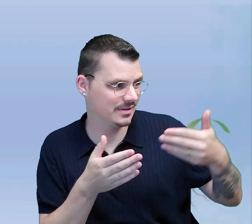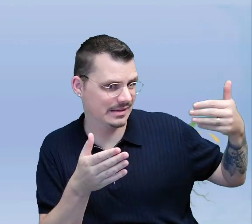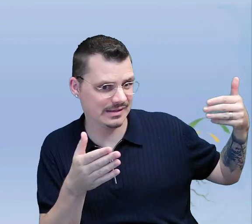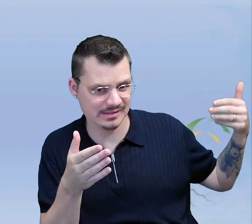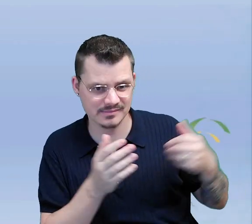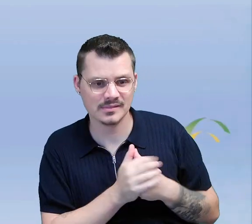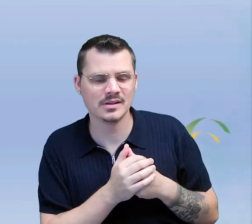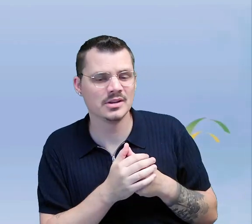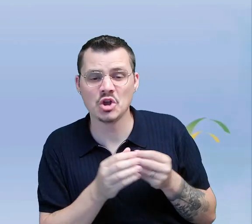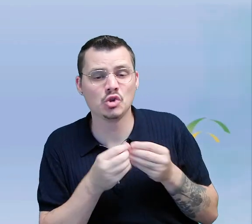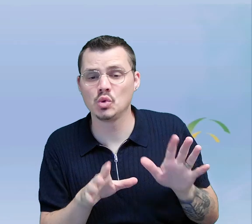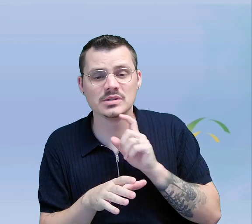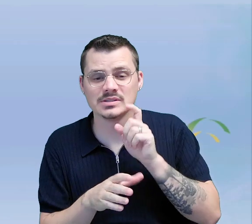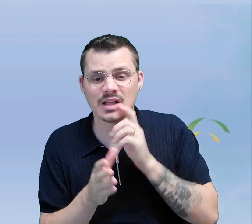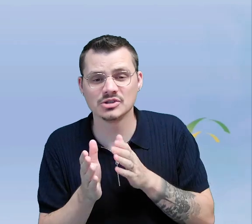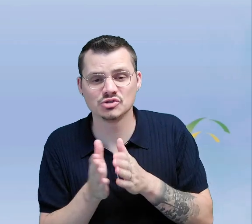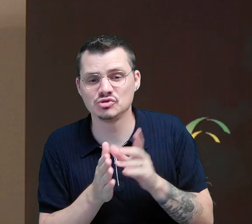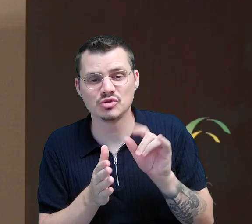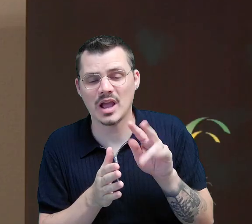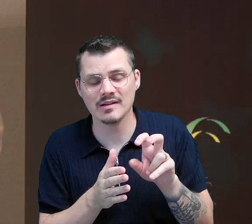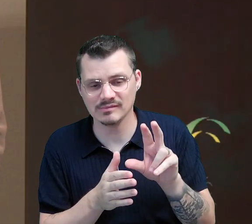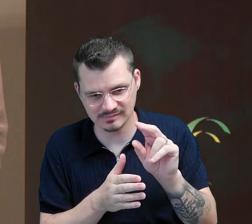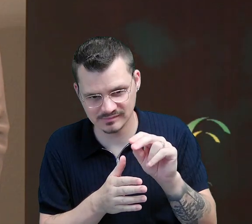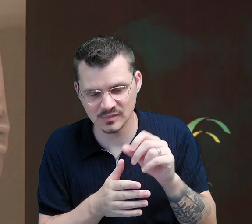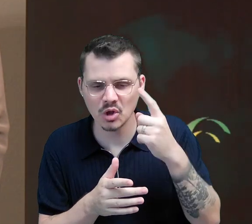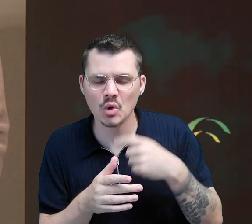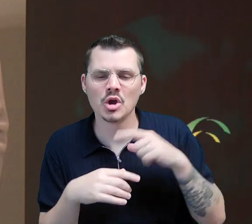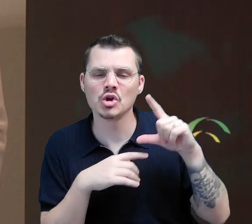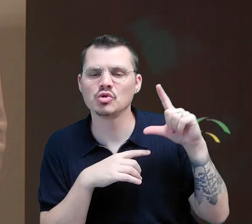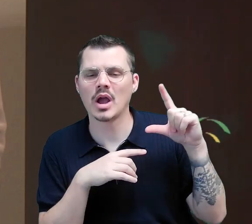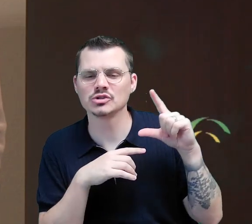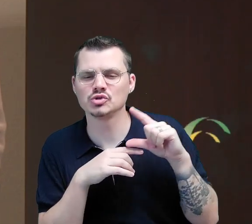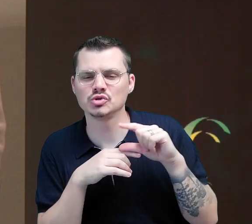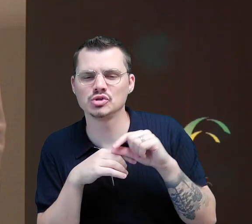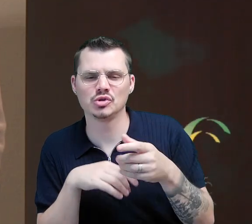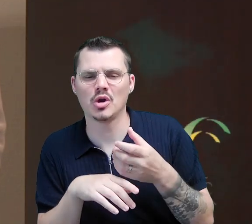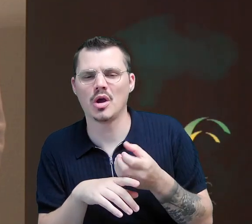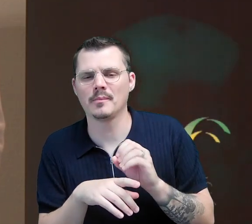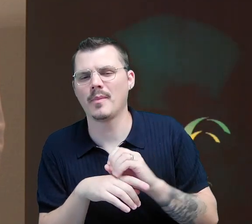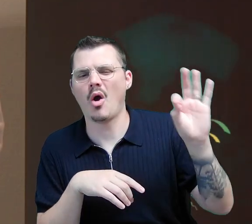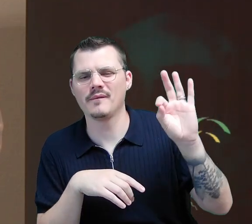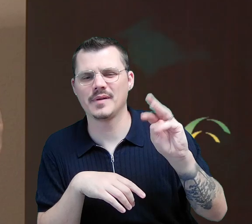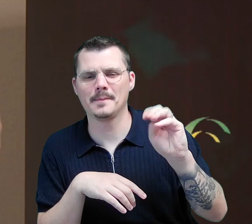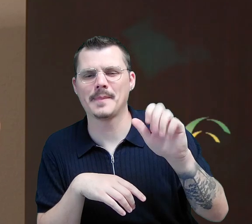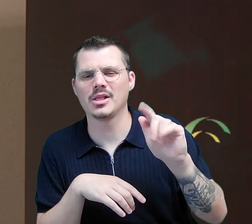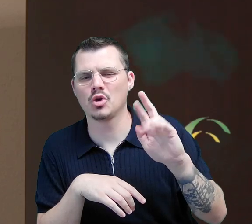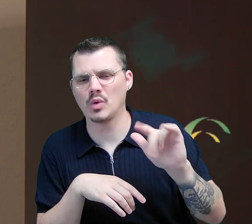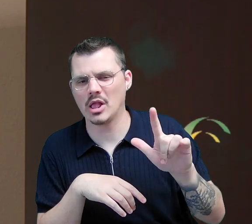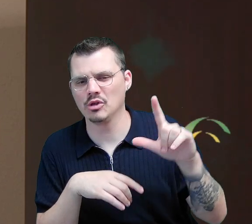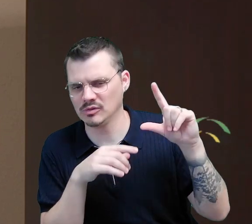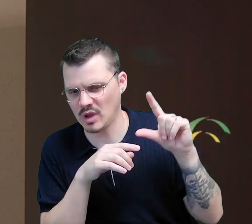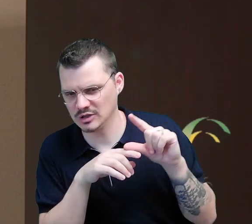family. He didn't lose his sex drive. We very gradually took him off of the Mellaril.